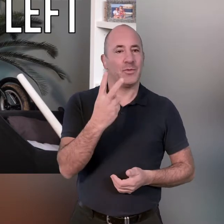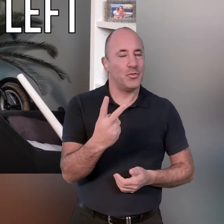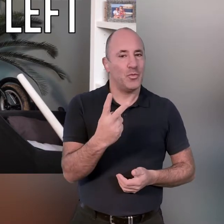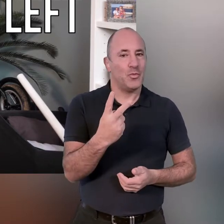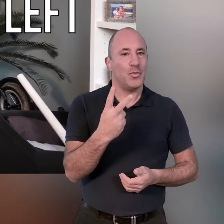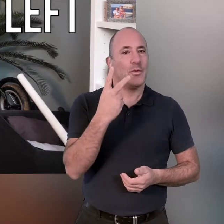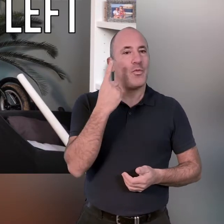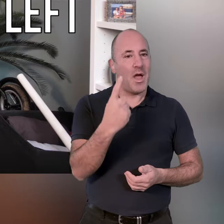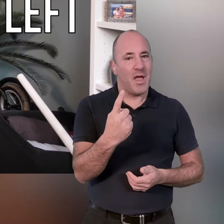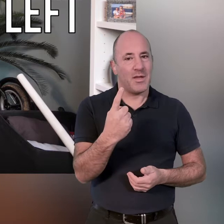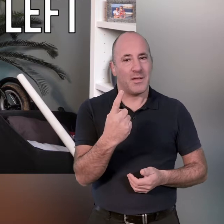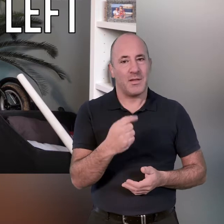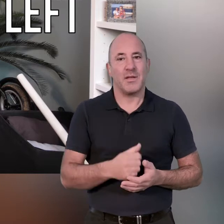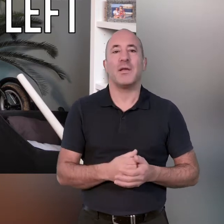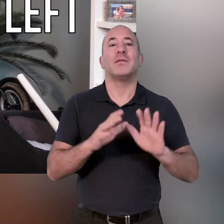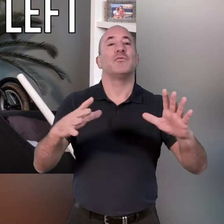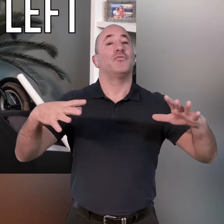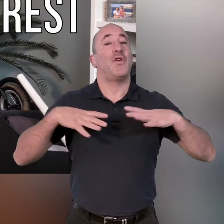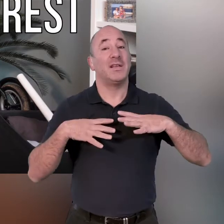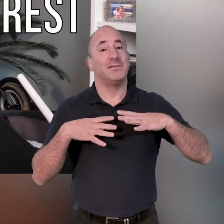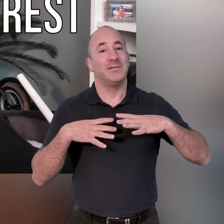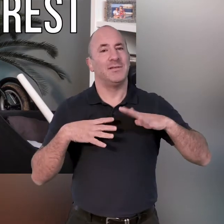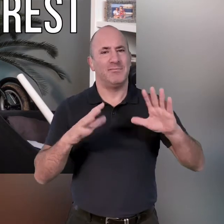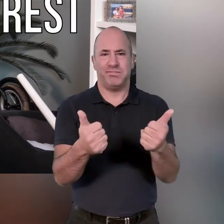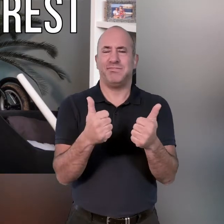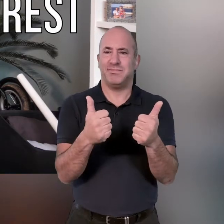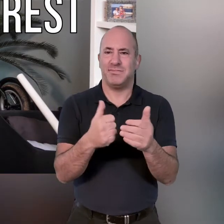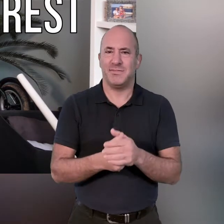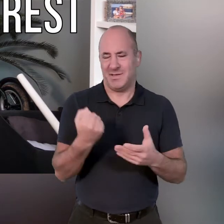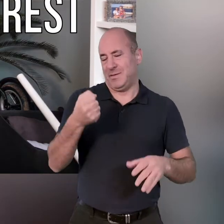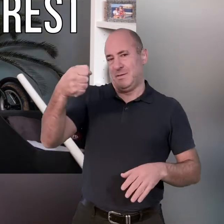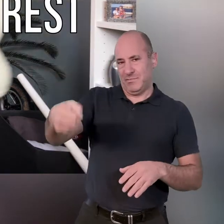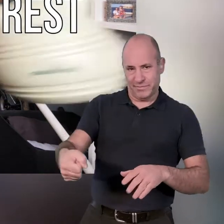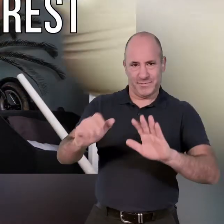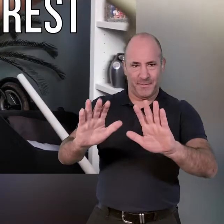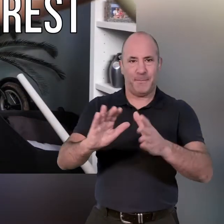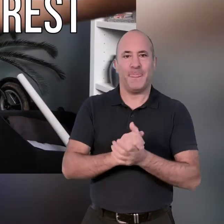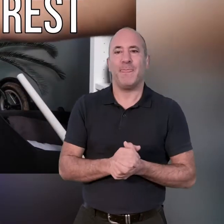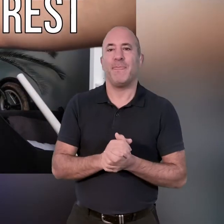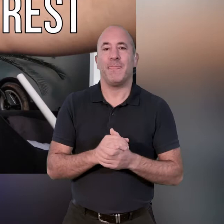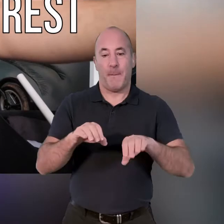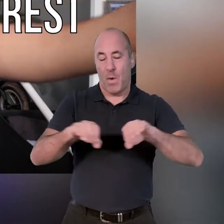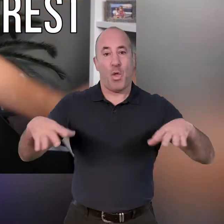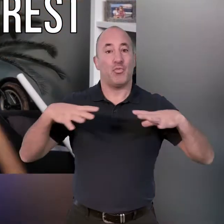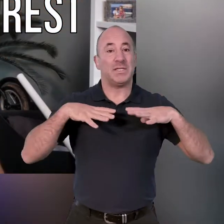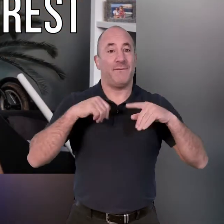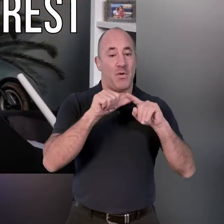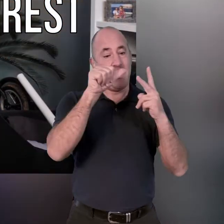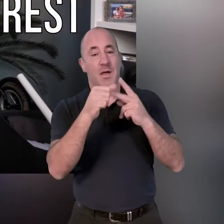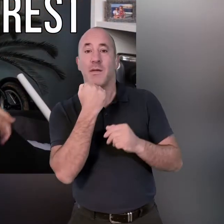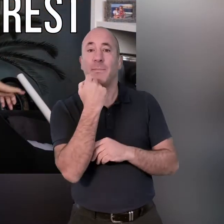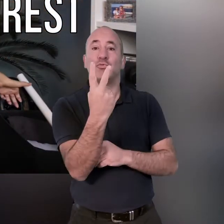3, 2, 1, resting there. Good work. Okay, let's put that weight down. Let's get our poles ready for